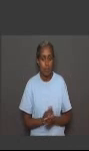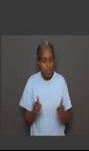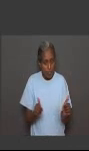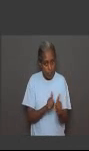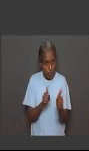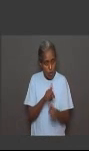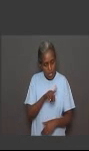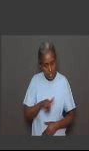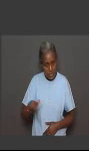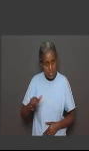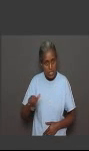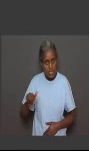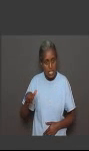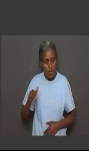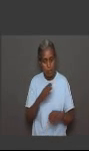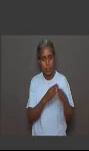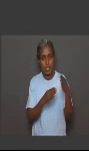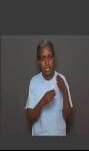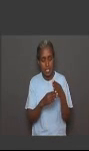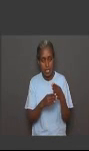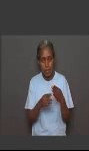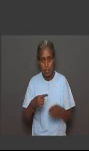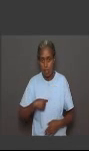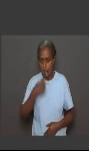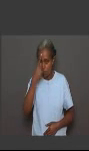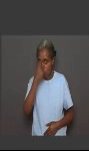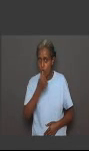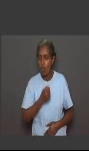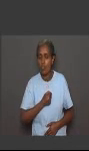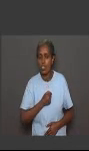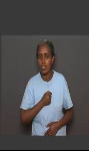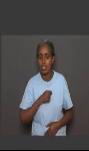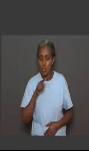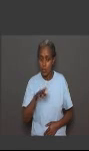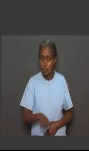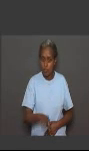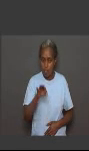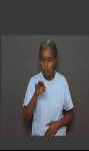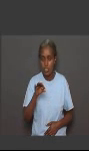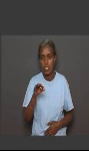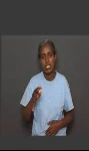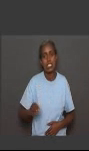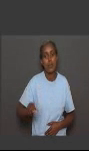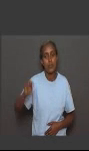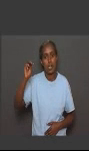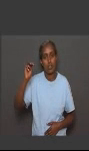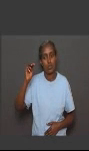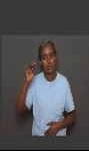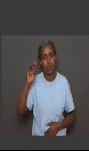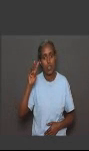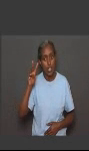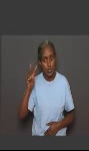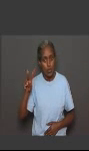By following the same series of steps, I am confident that you found the magnitude